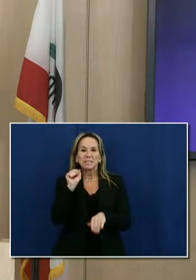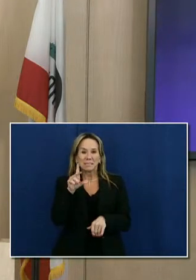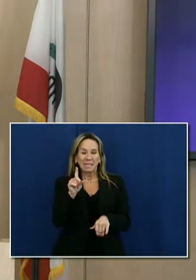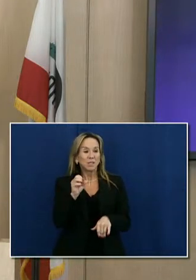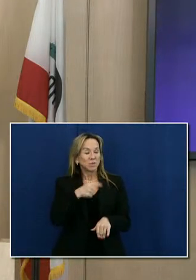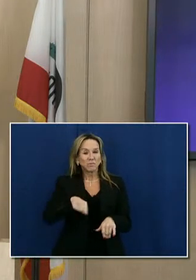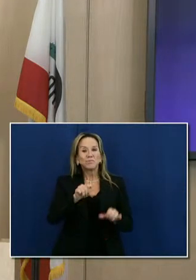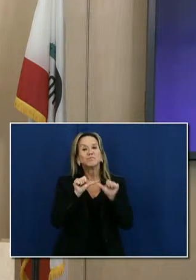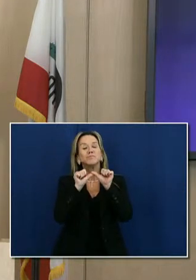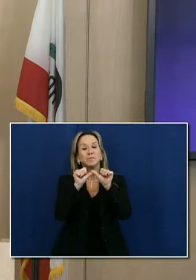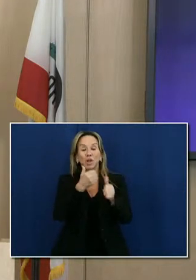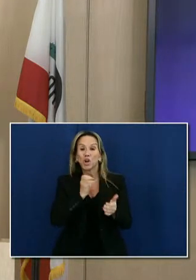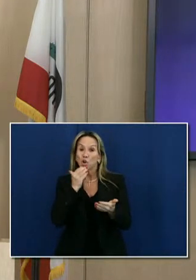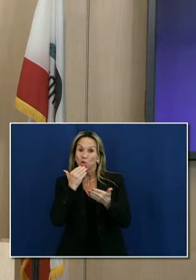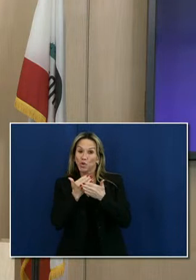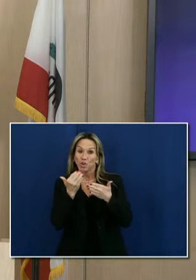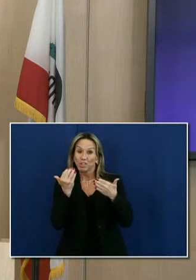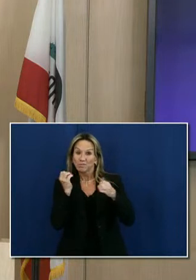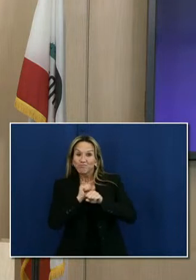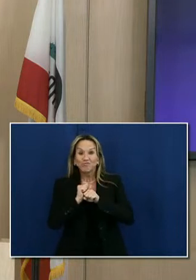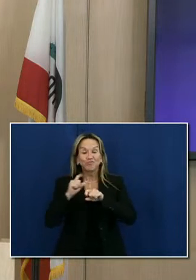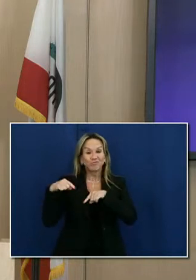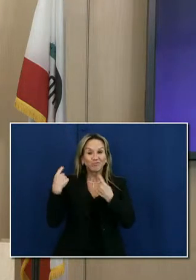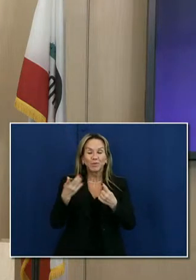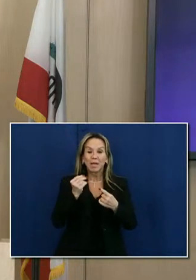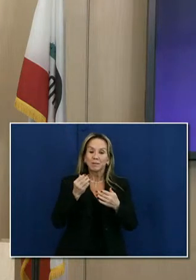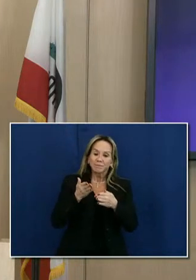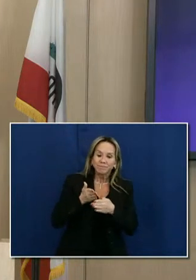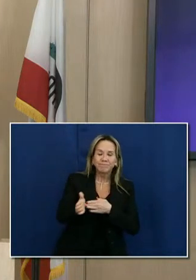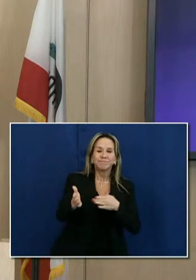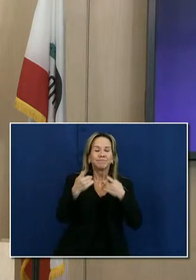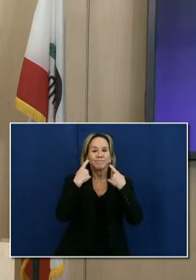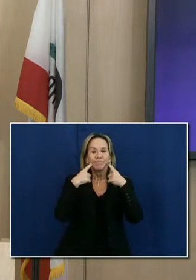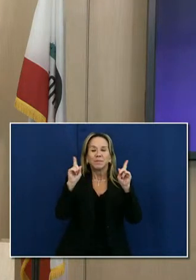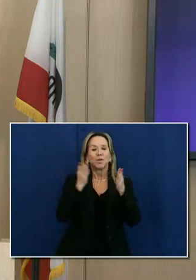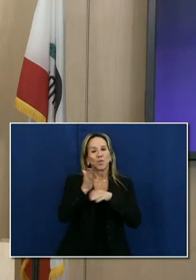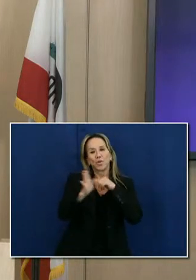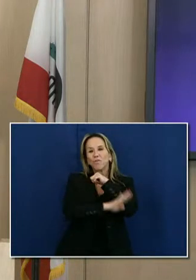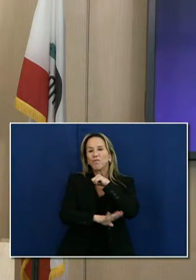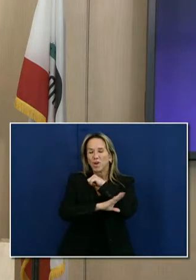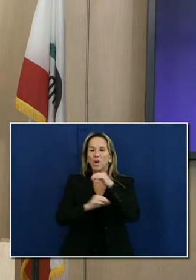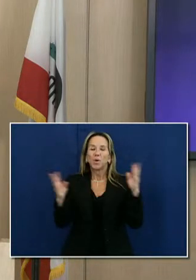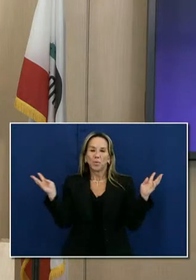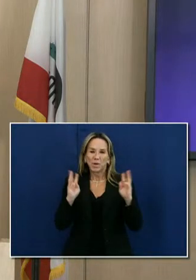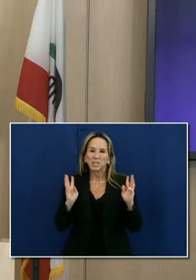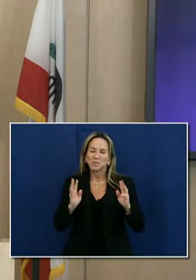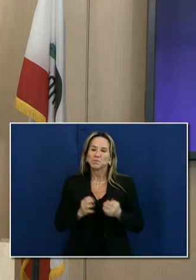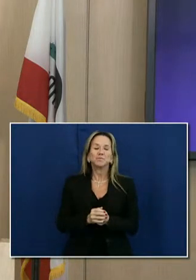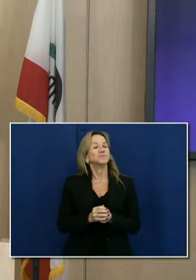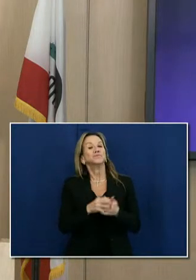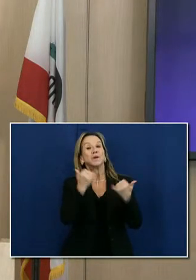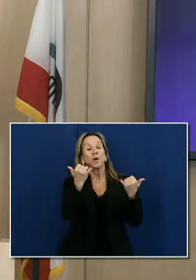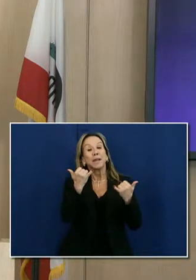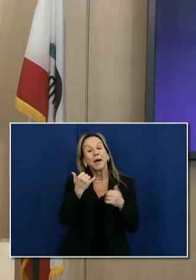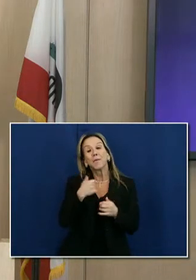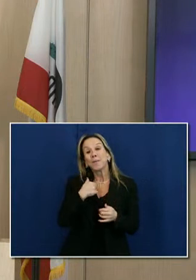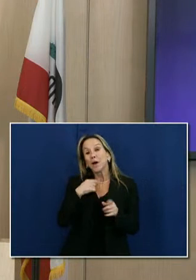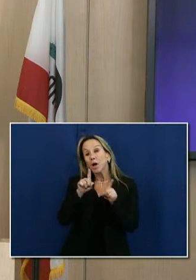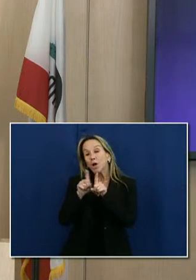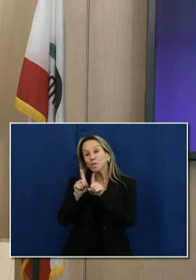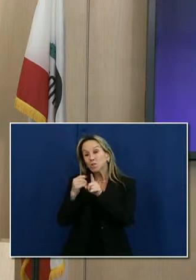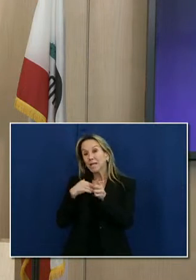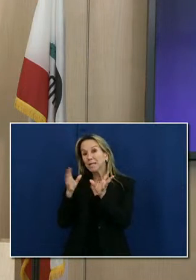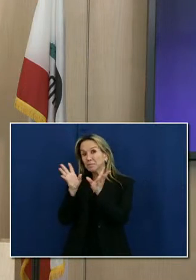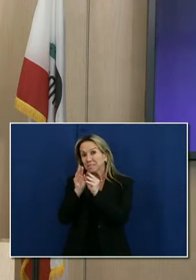this difficult fall and winter season. In addition to receiving this information and an update at our Board of Supervisors